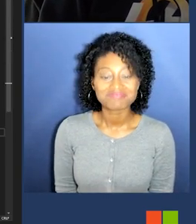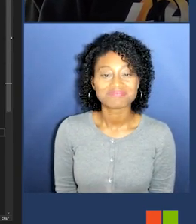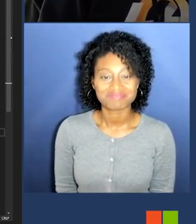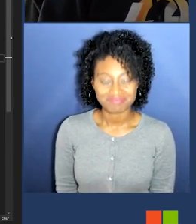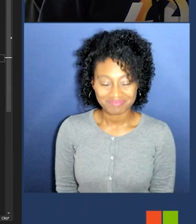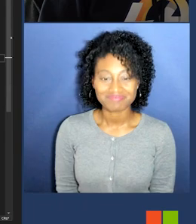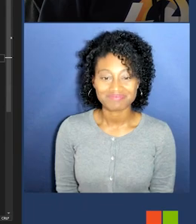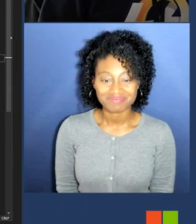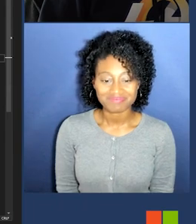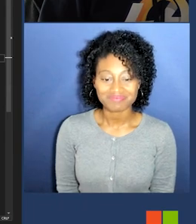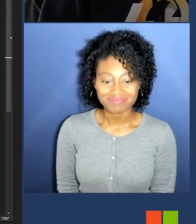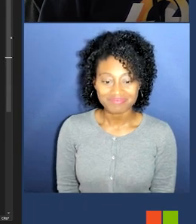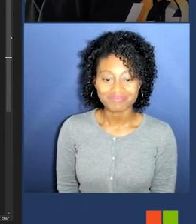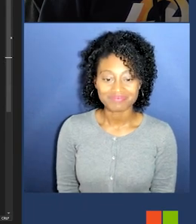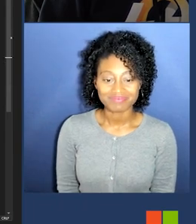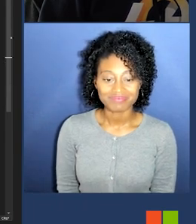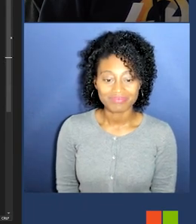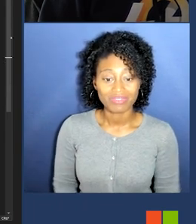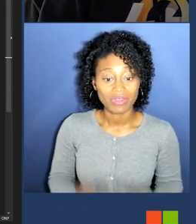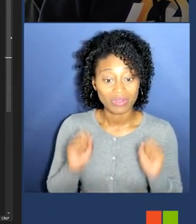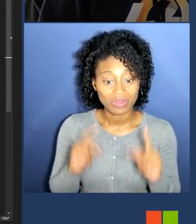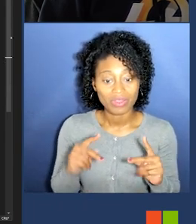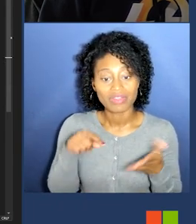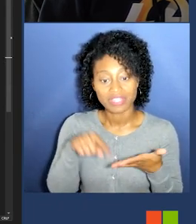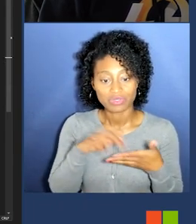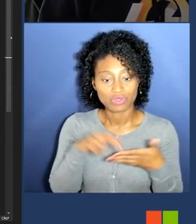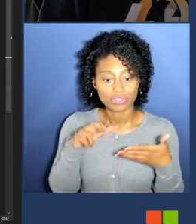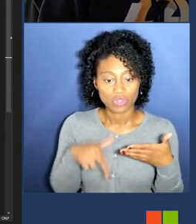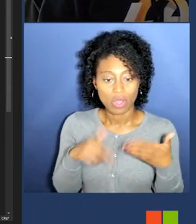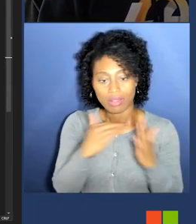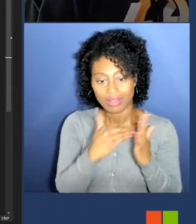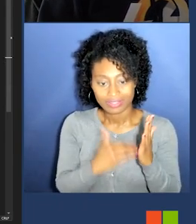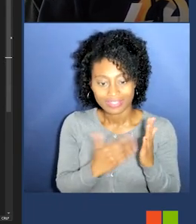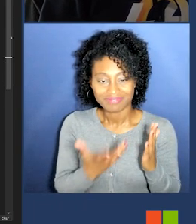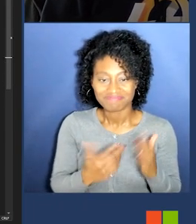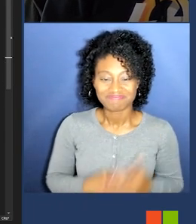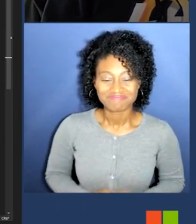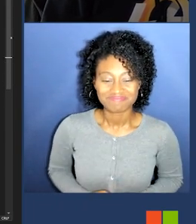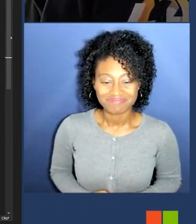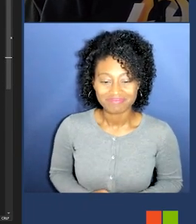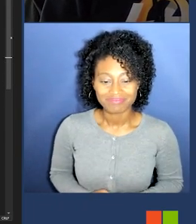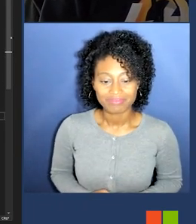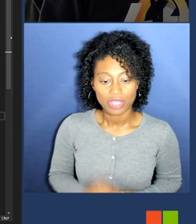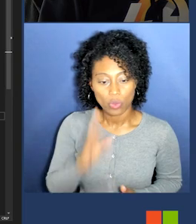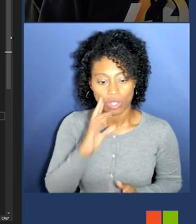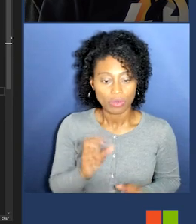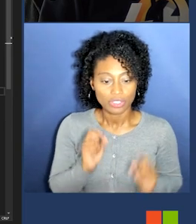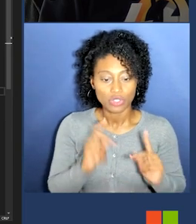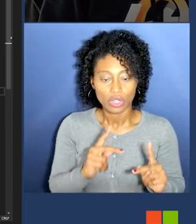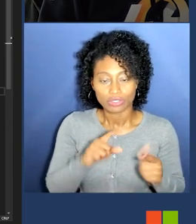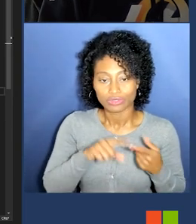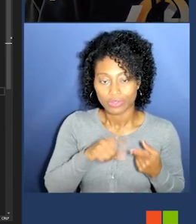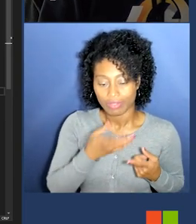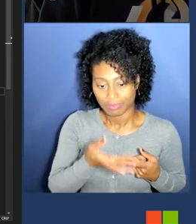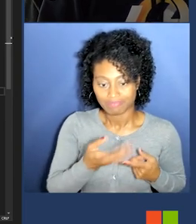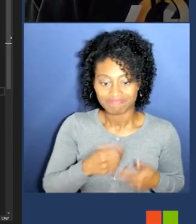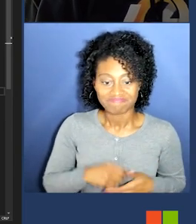Okay, and so this will be the result list, and we will return this to the calling client.